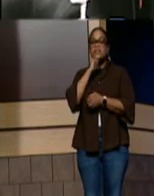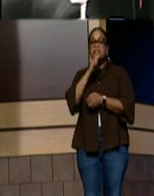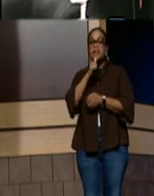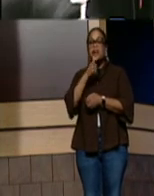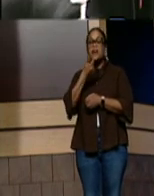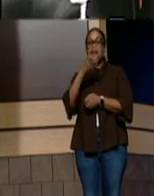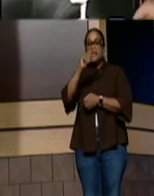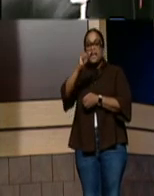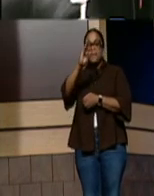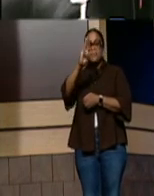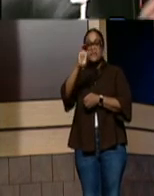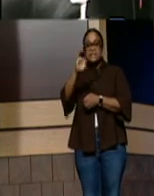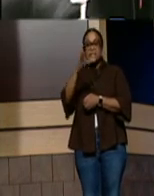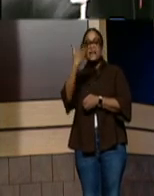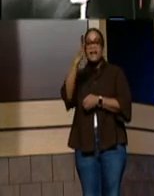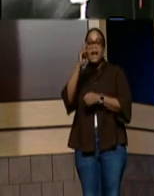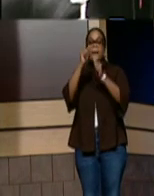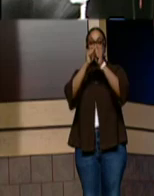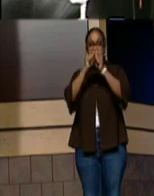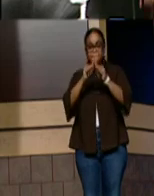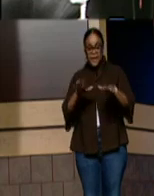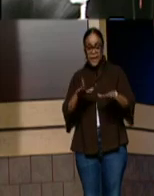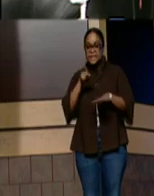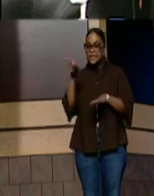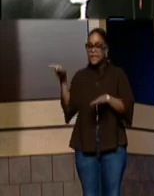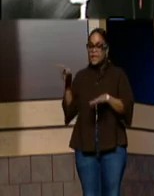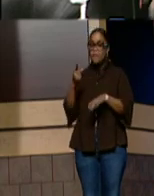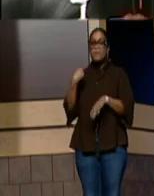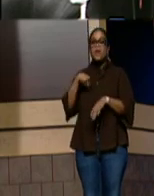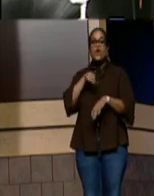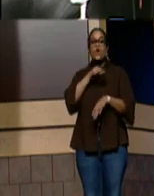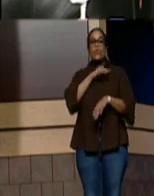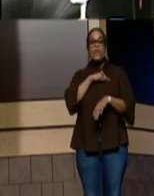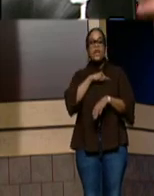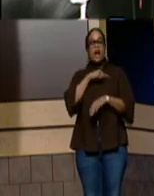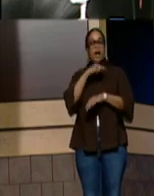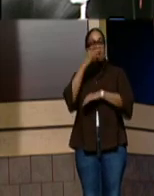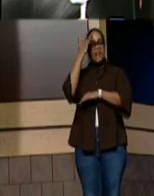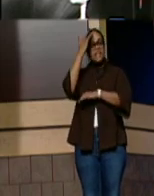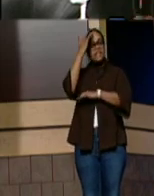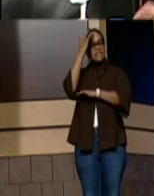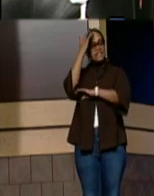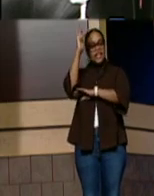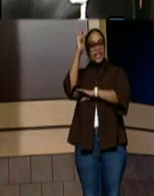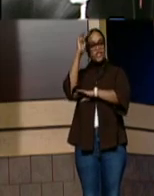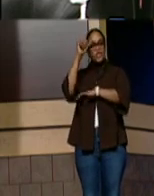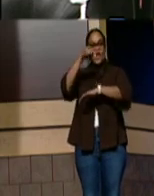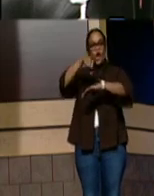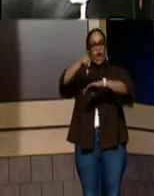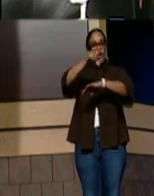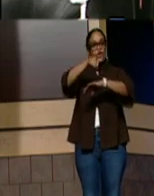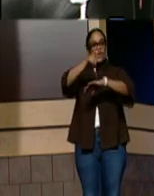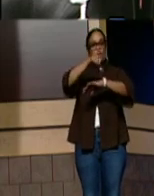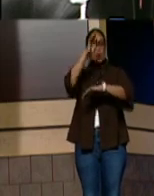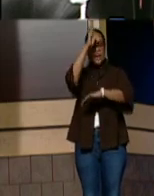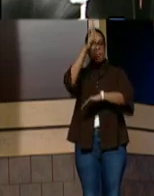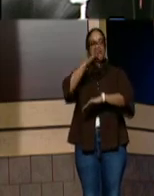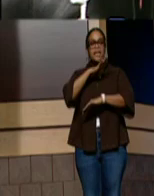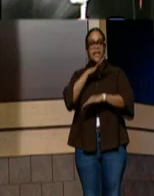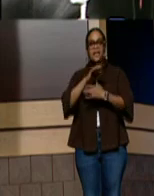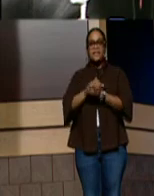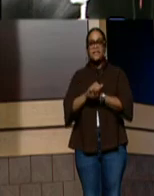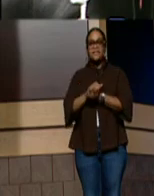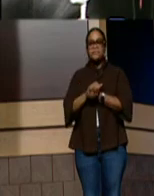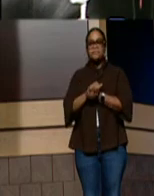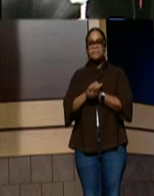them. We are high, intelligent, anointed men going up